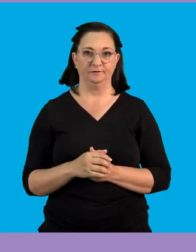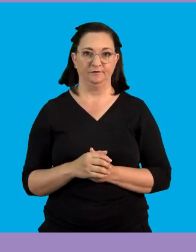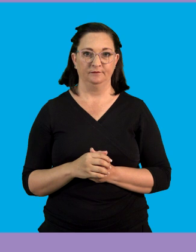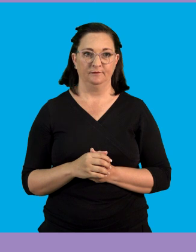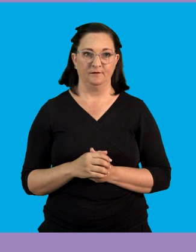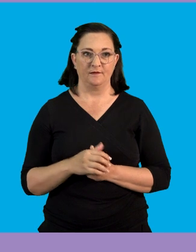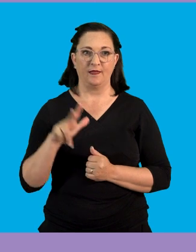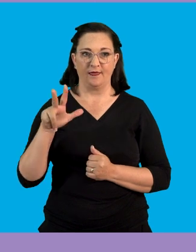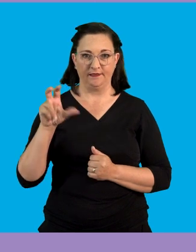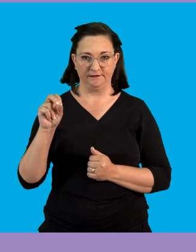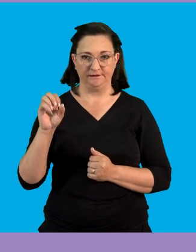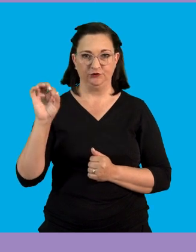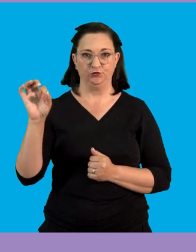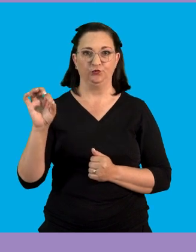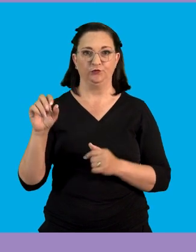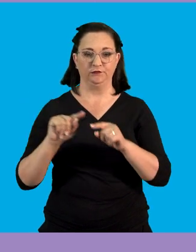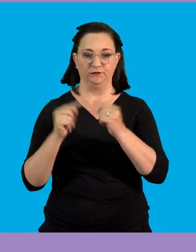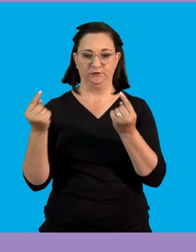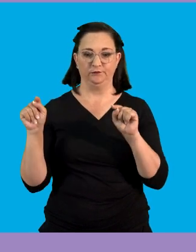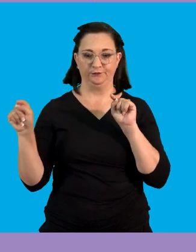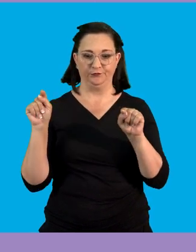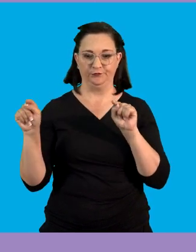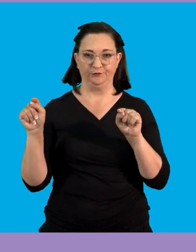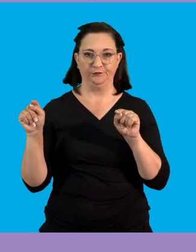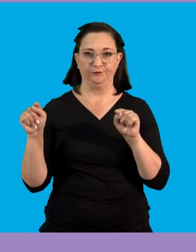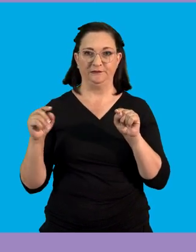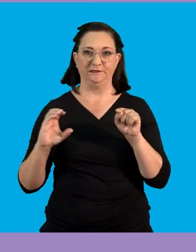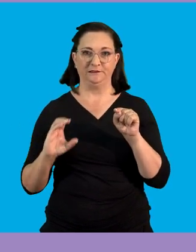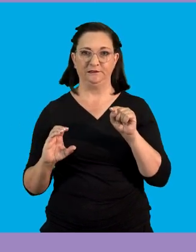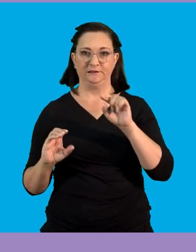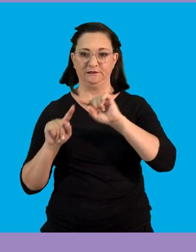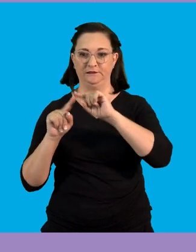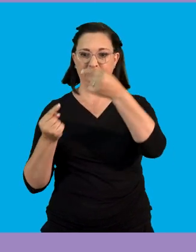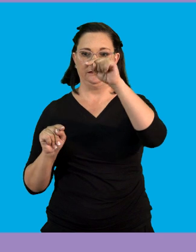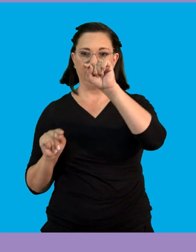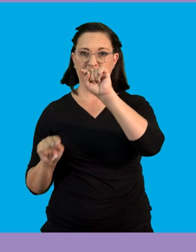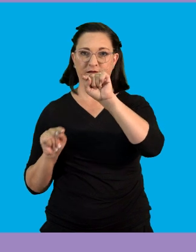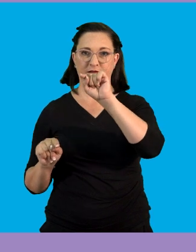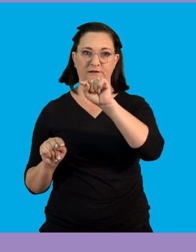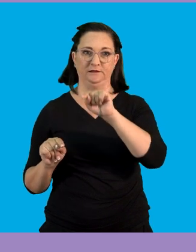is also 80 degrees and angle C